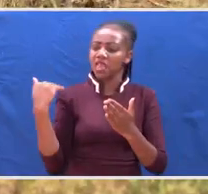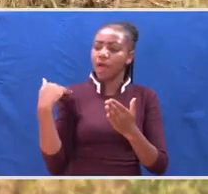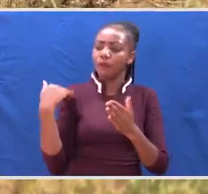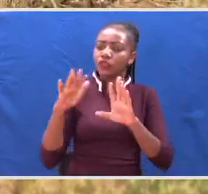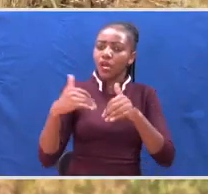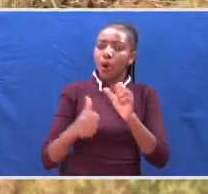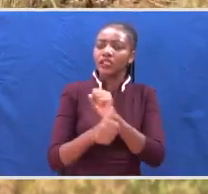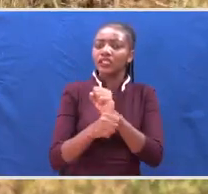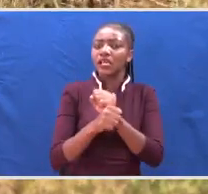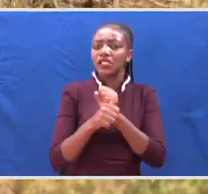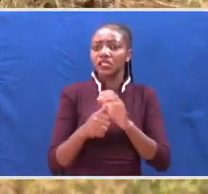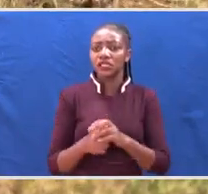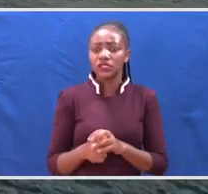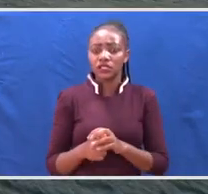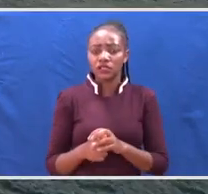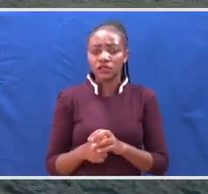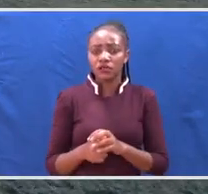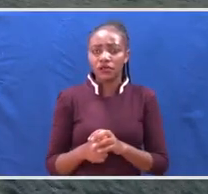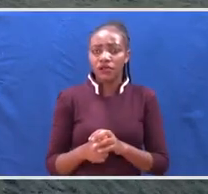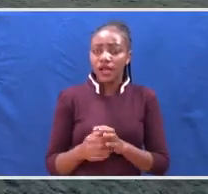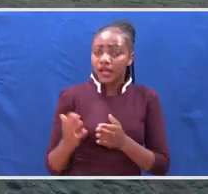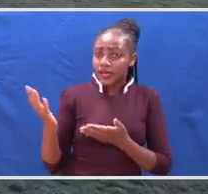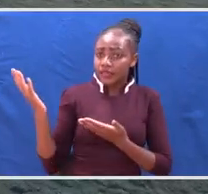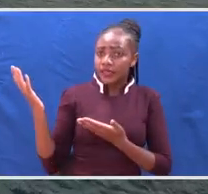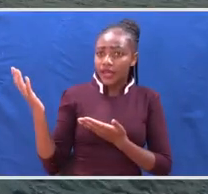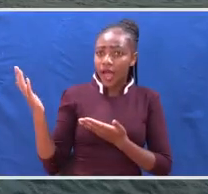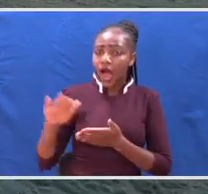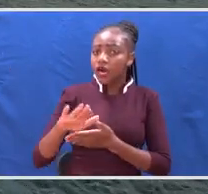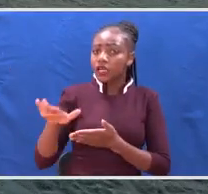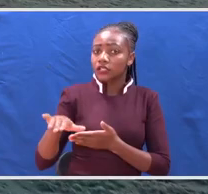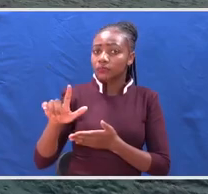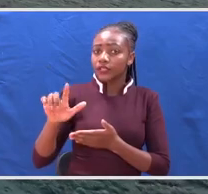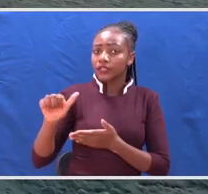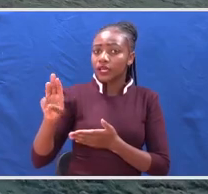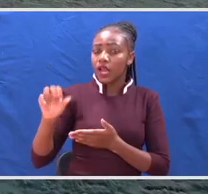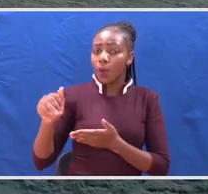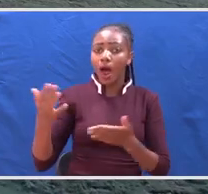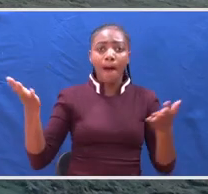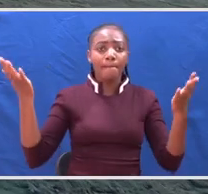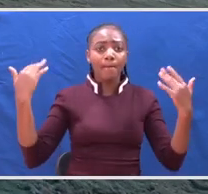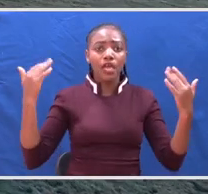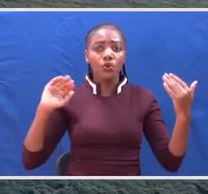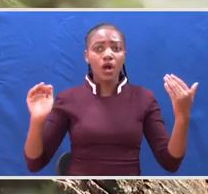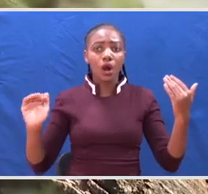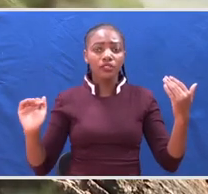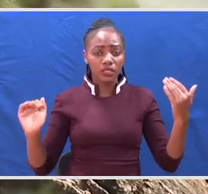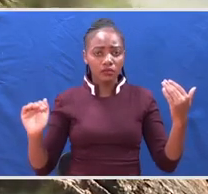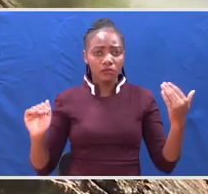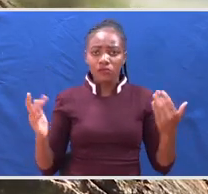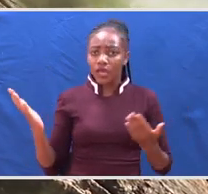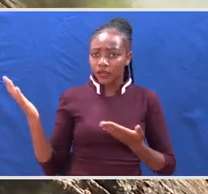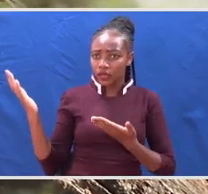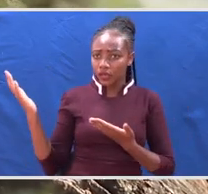even dangerous. This is Lewa Wildlife Conservancy in Meru County. In this